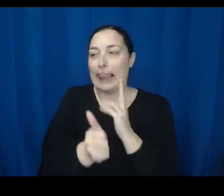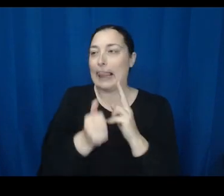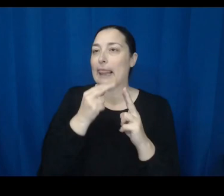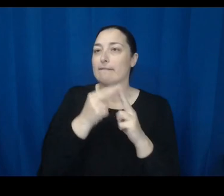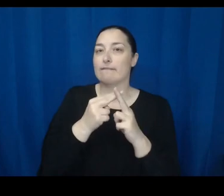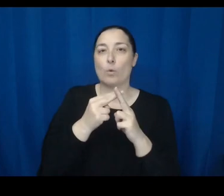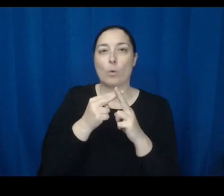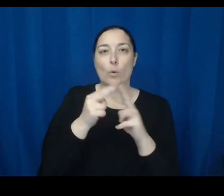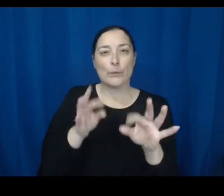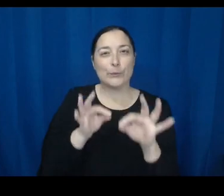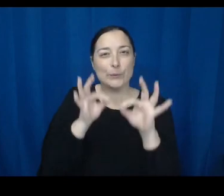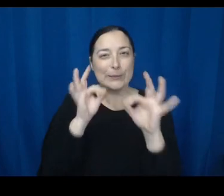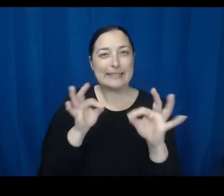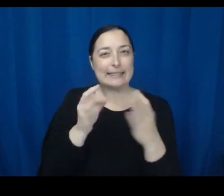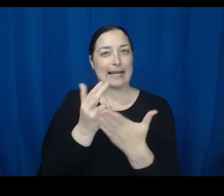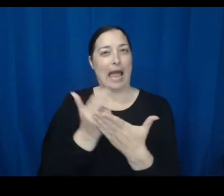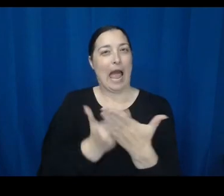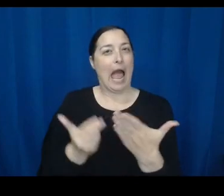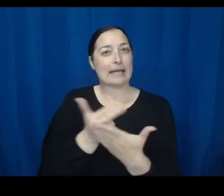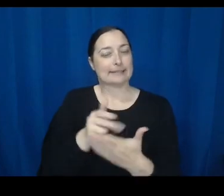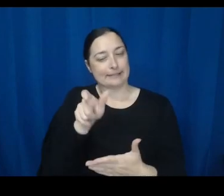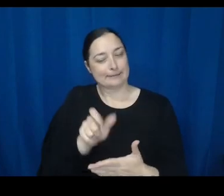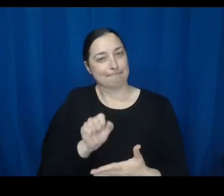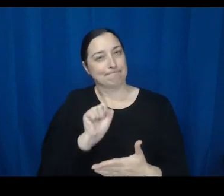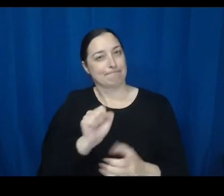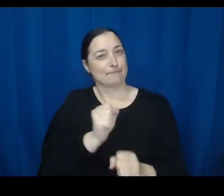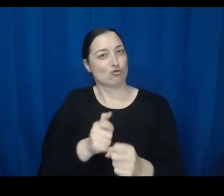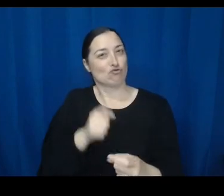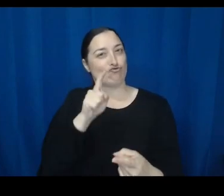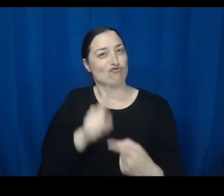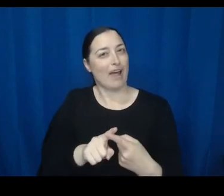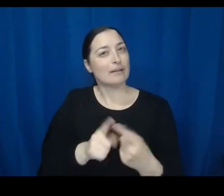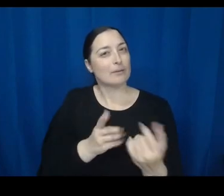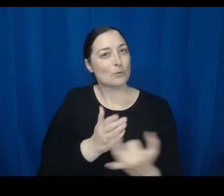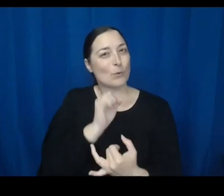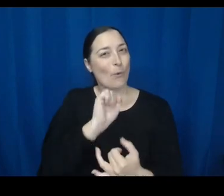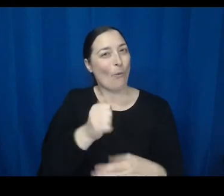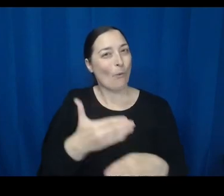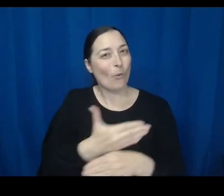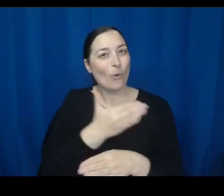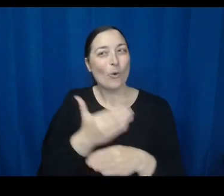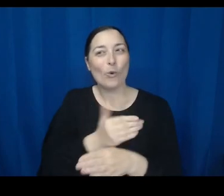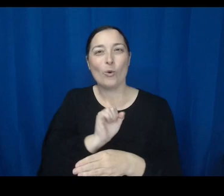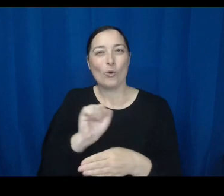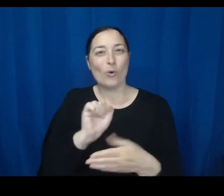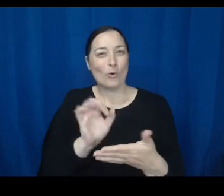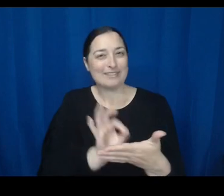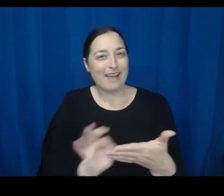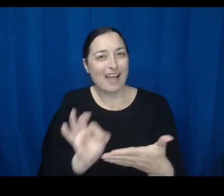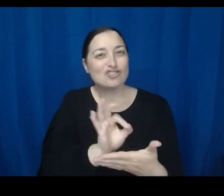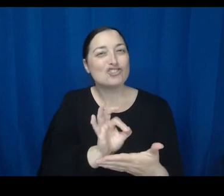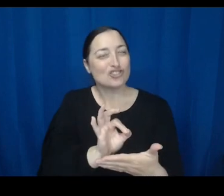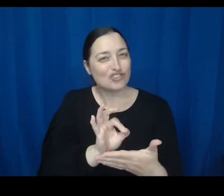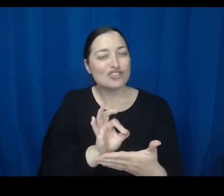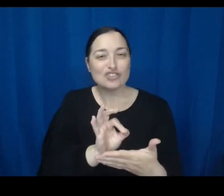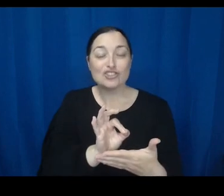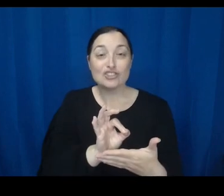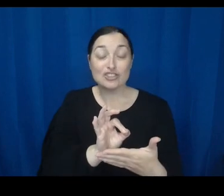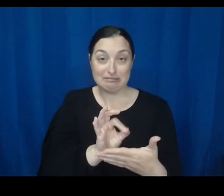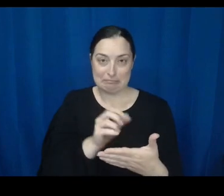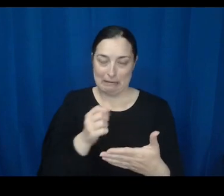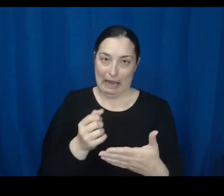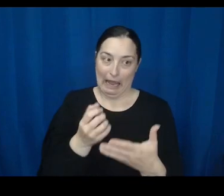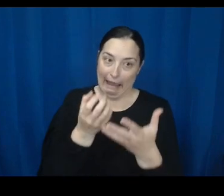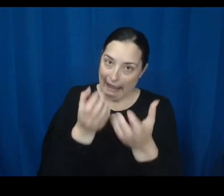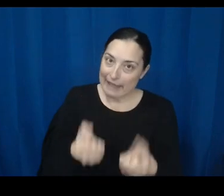that Grace was in the sketchbooks that we've seen of hers as well. So I can see, you know, there's a lot of questions, well, a